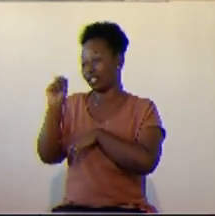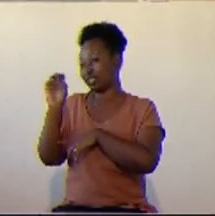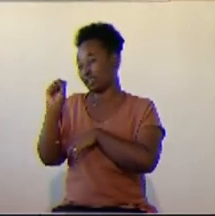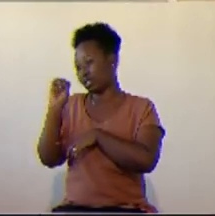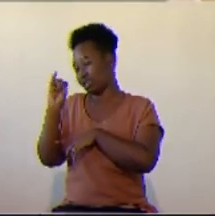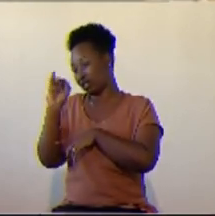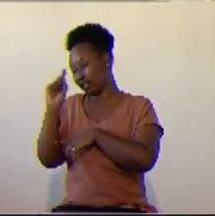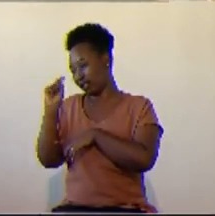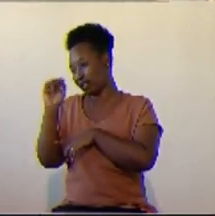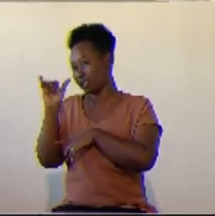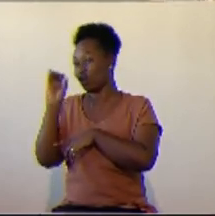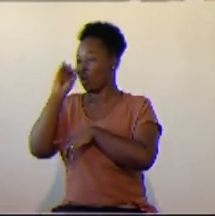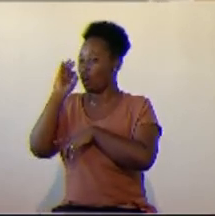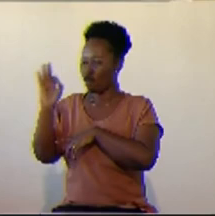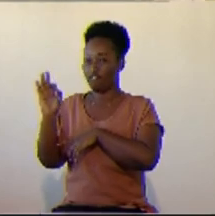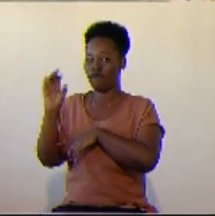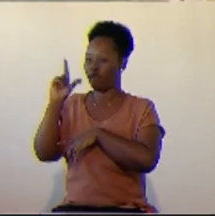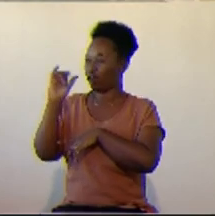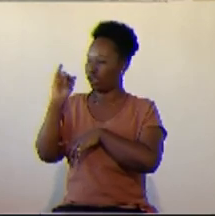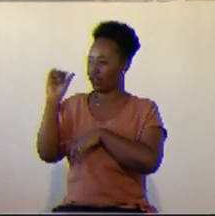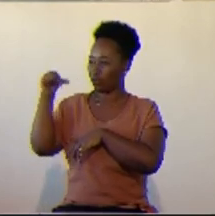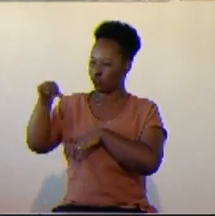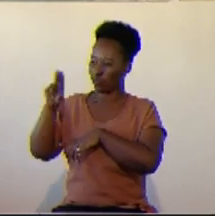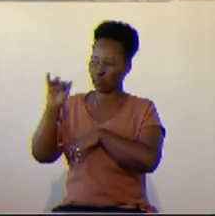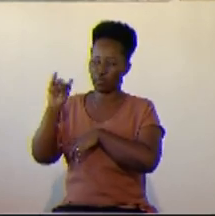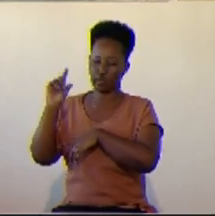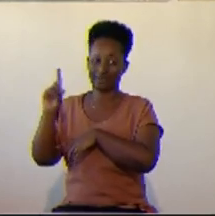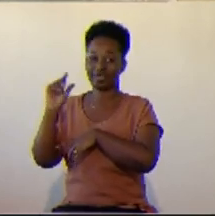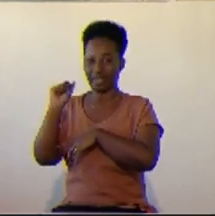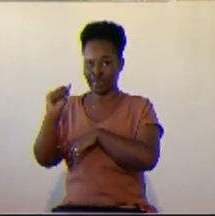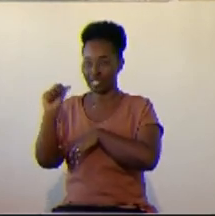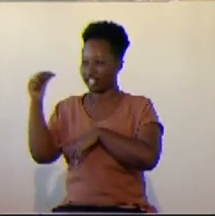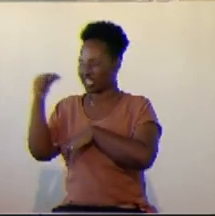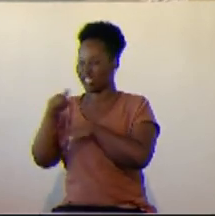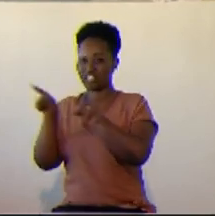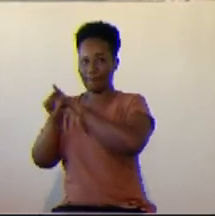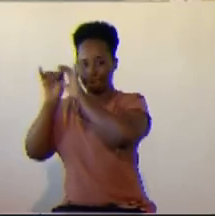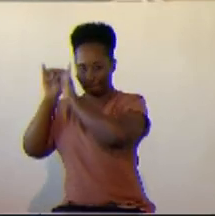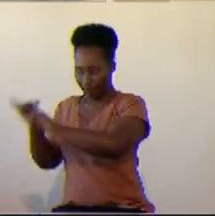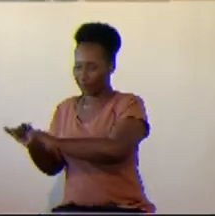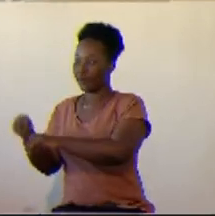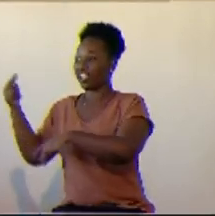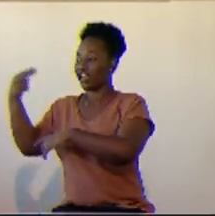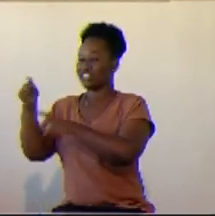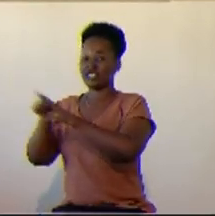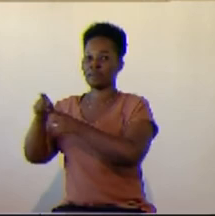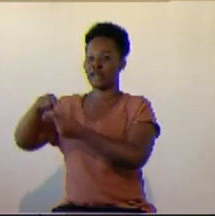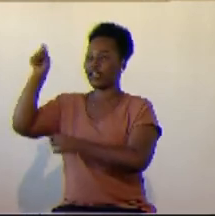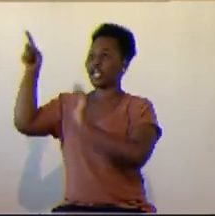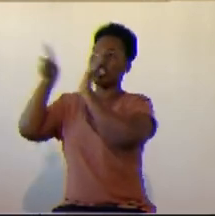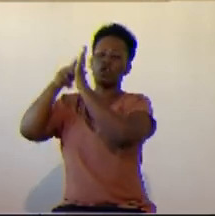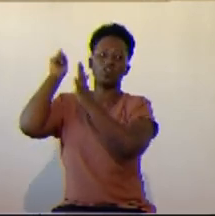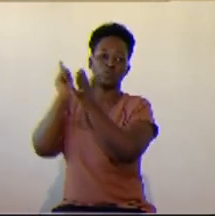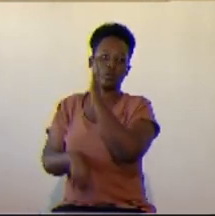is constant. Then H is the height of A. This should be equal to, I'm going to change the